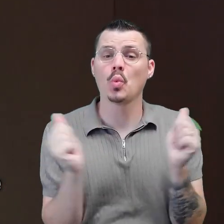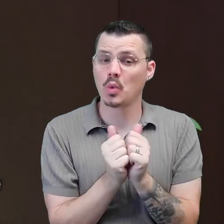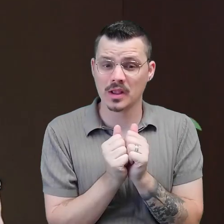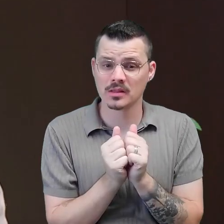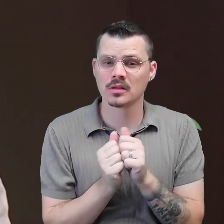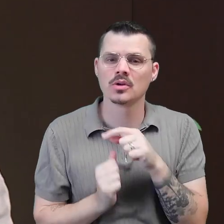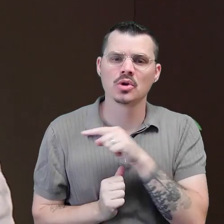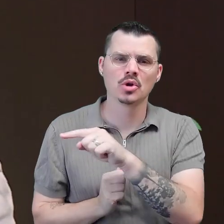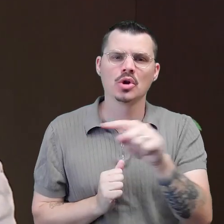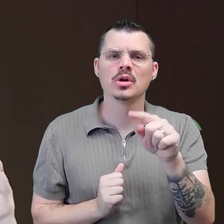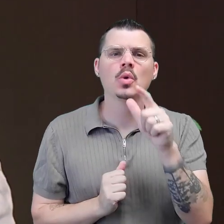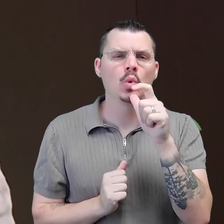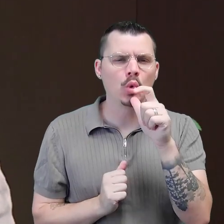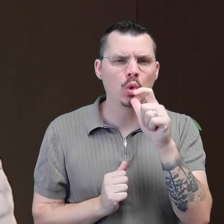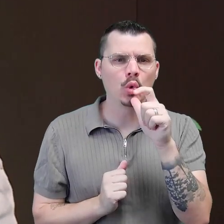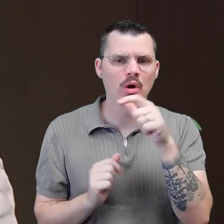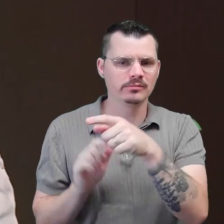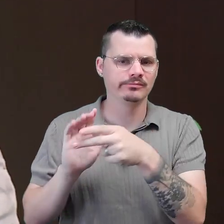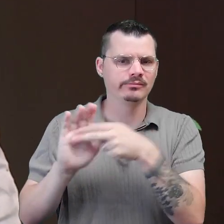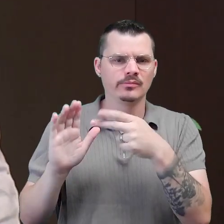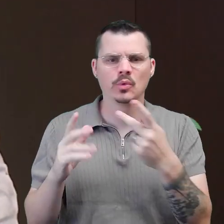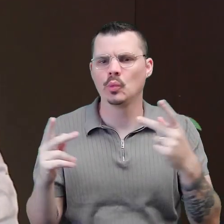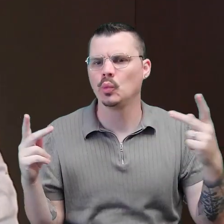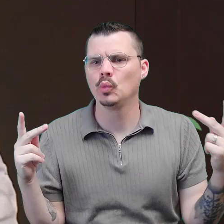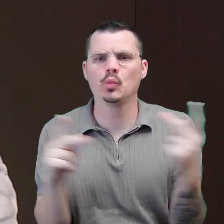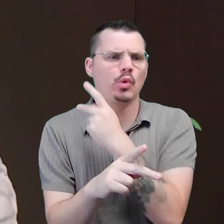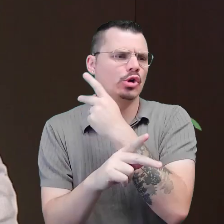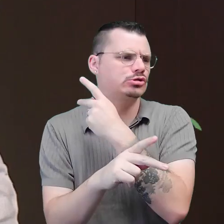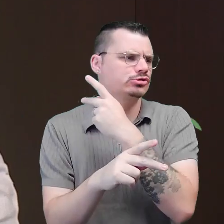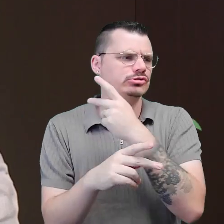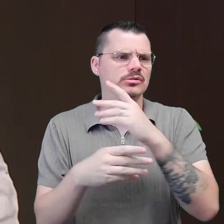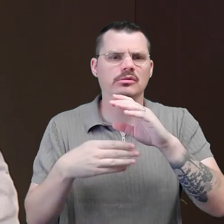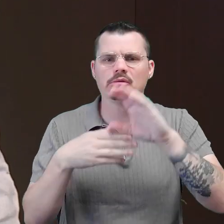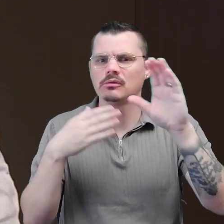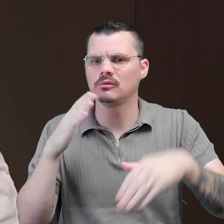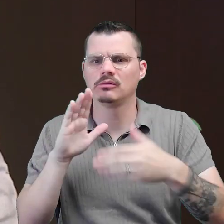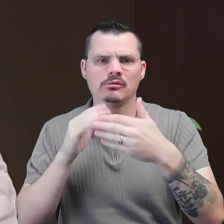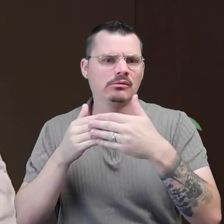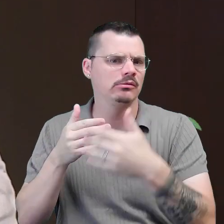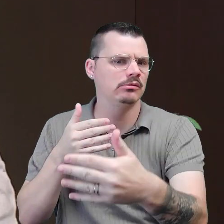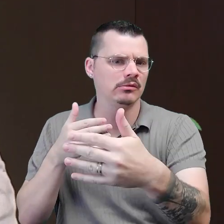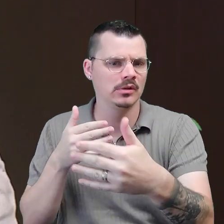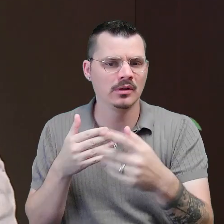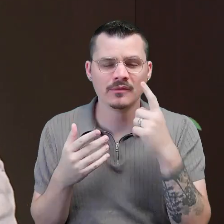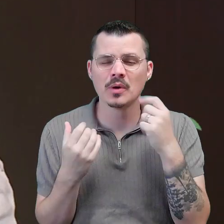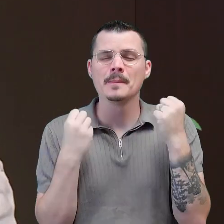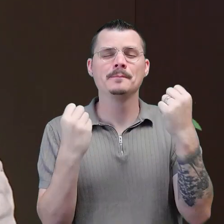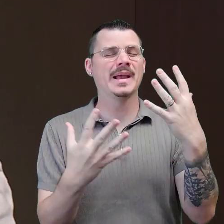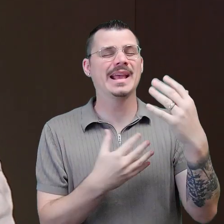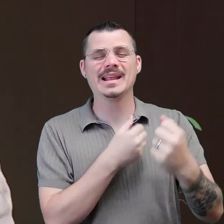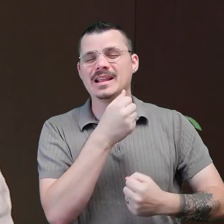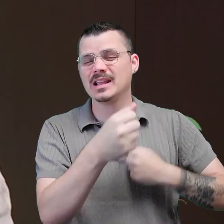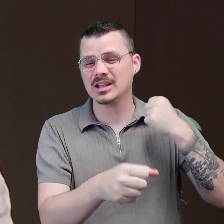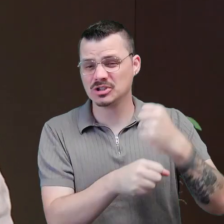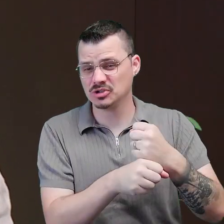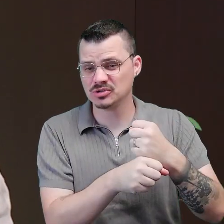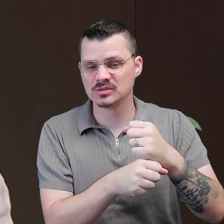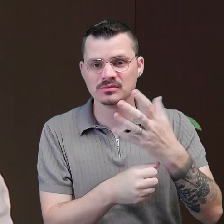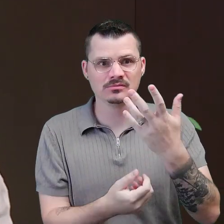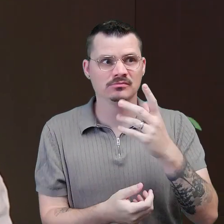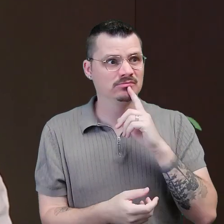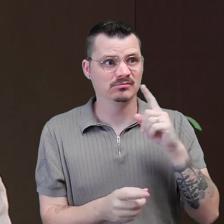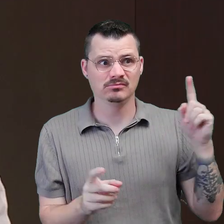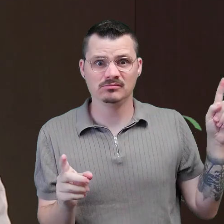the people that were thought to have the worst possible prognosis. For many years until maybe